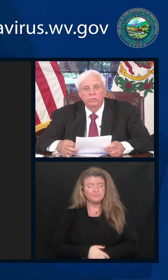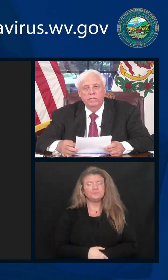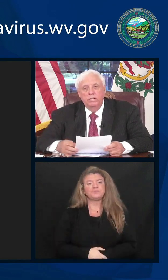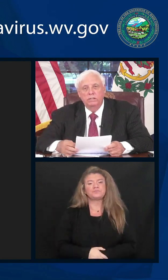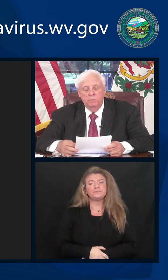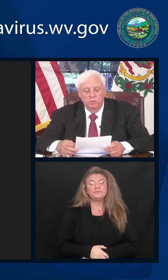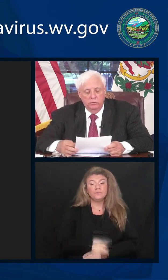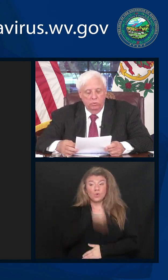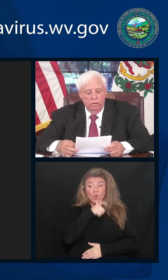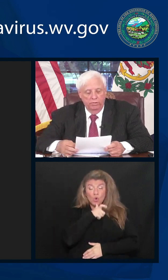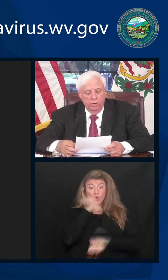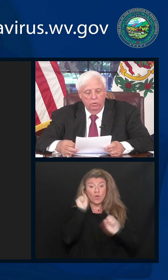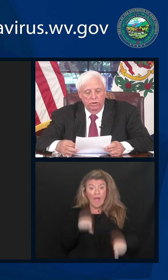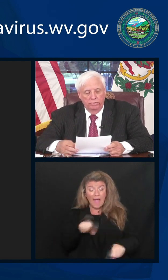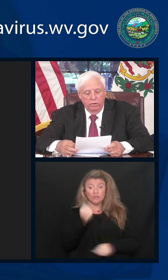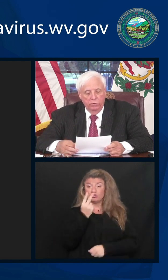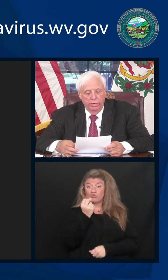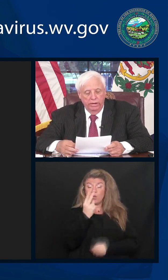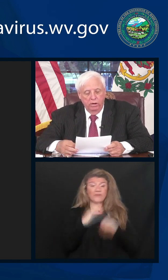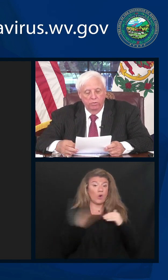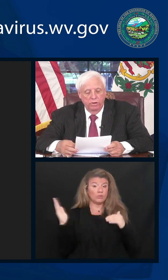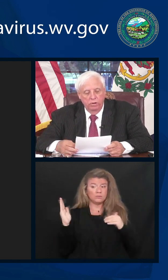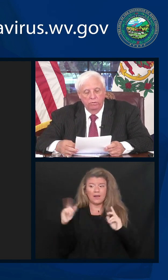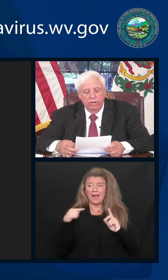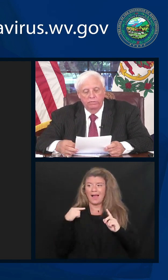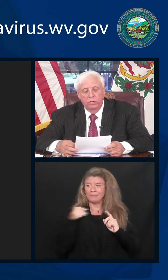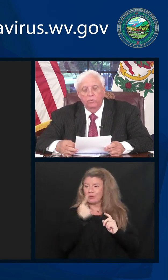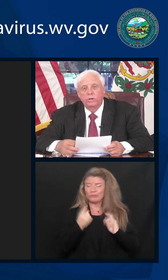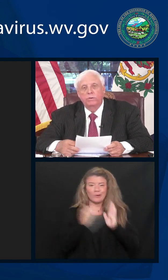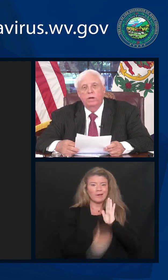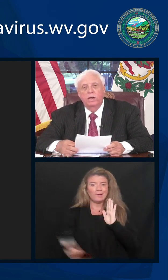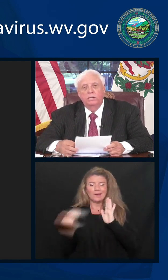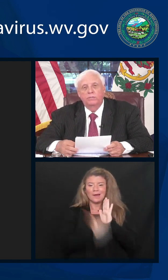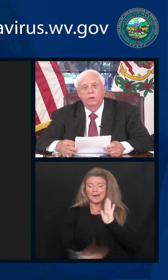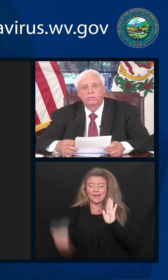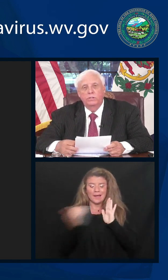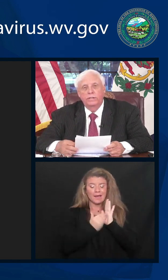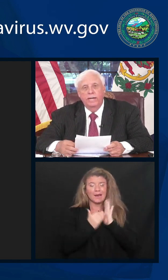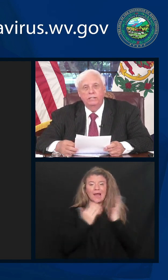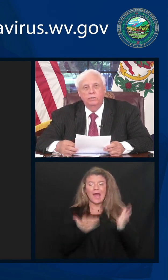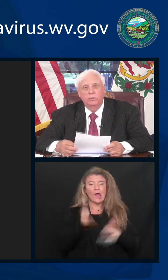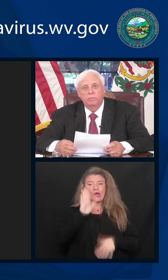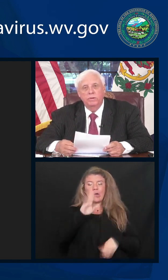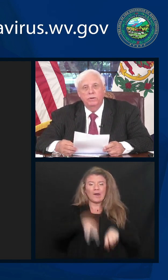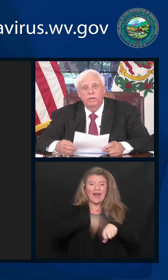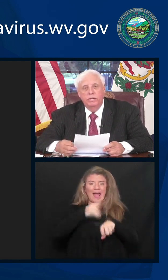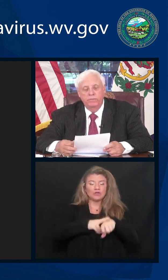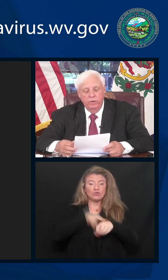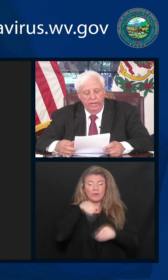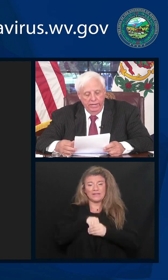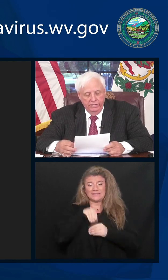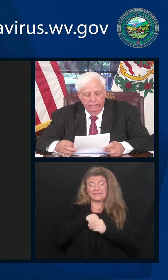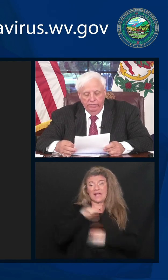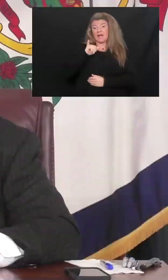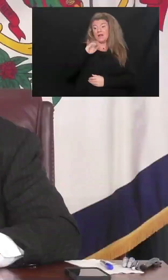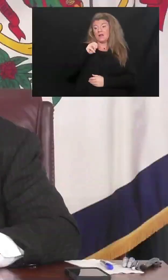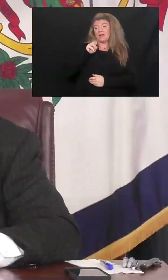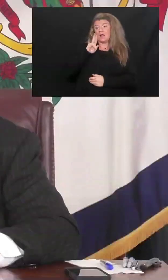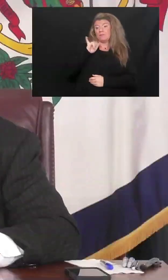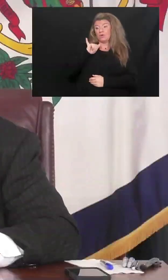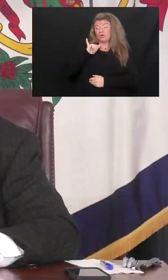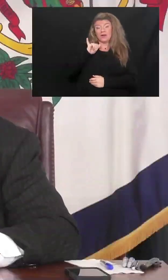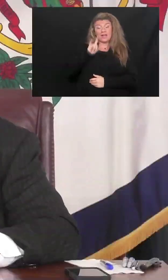of who's eligible, it's 12 and older. I've told you that over and over. I've told you as far as your natural immunity, if you had this, it's